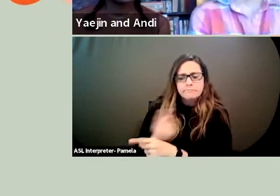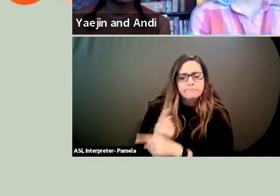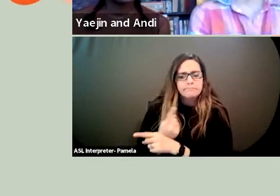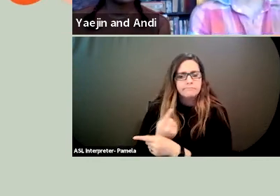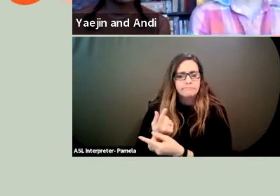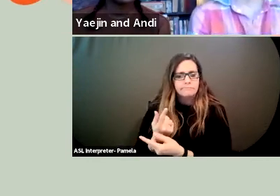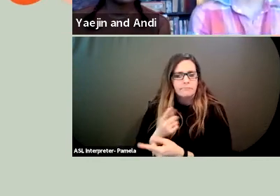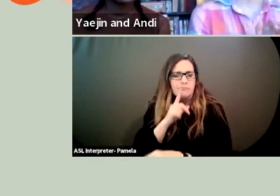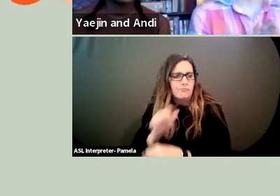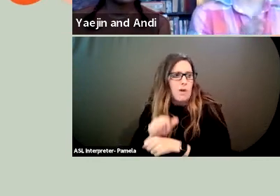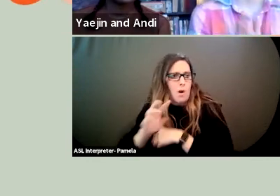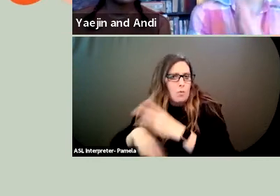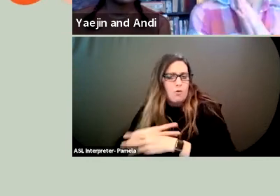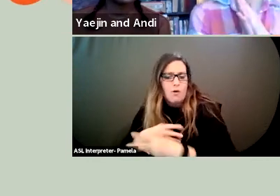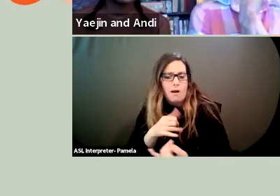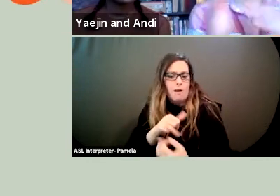we do want to